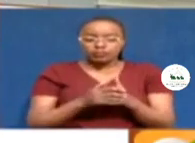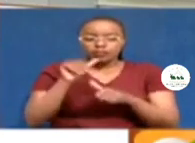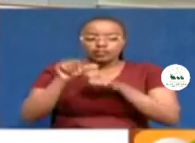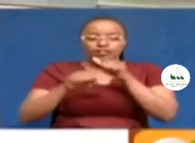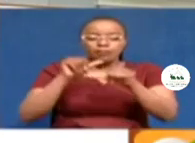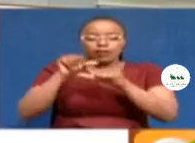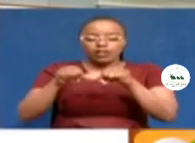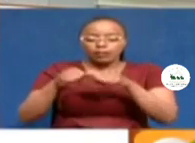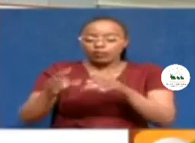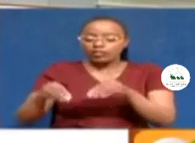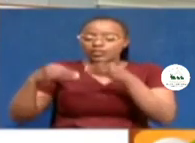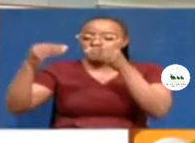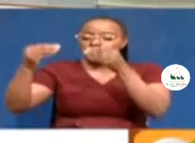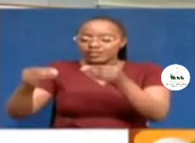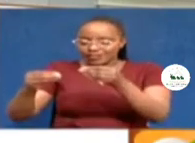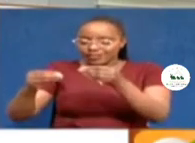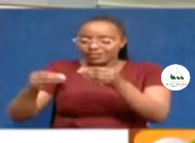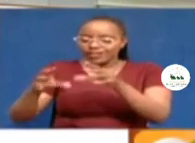about the baton,